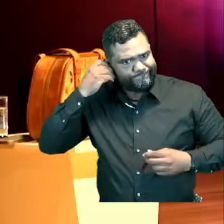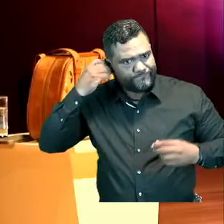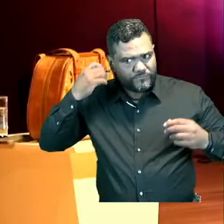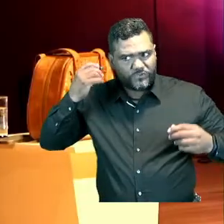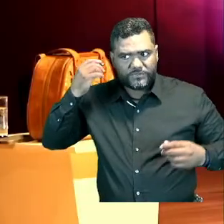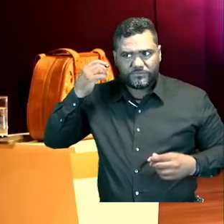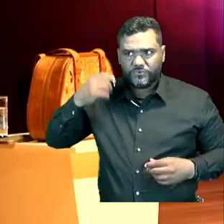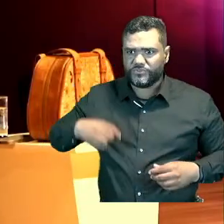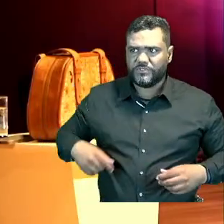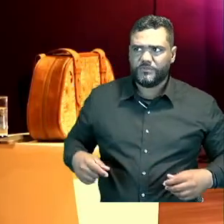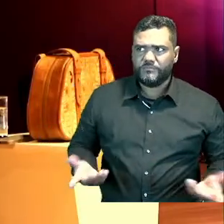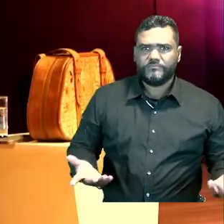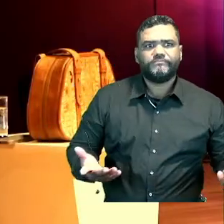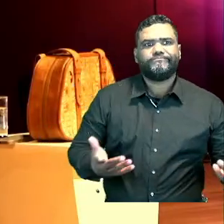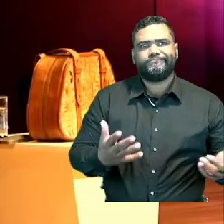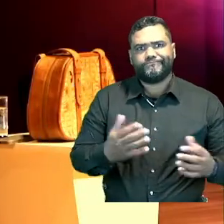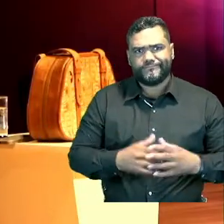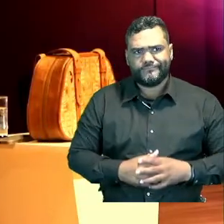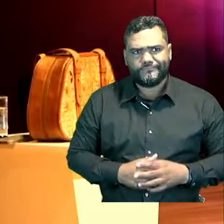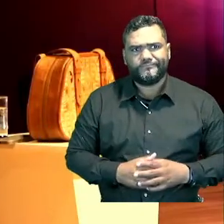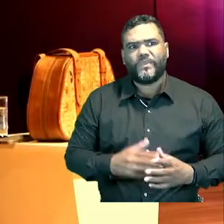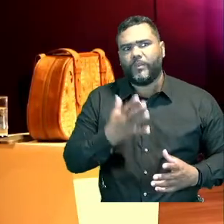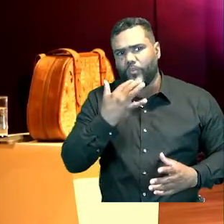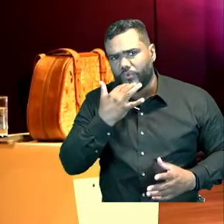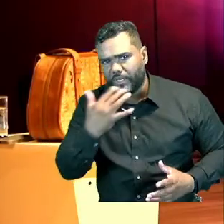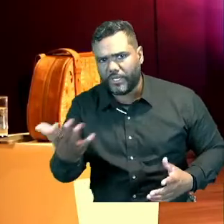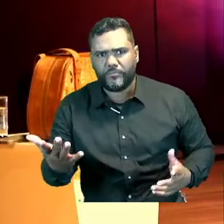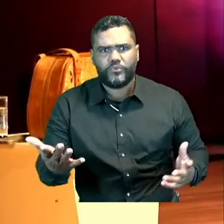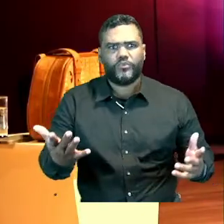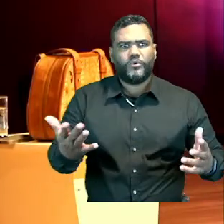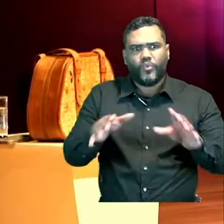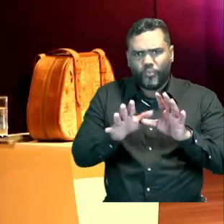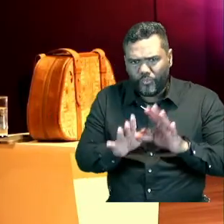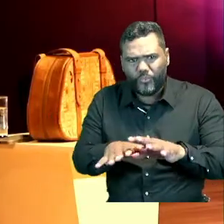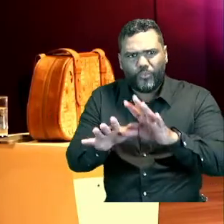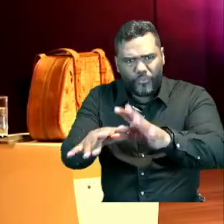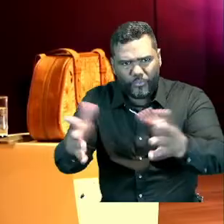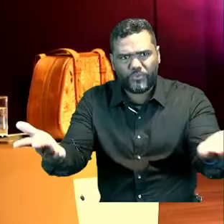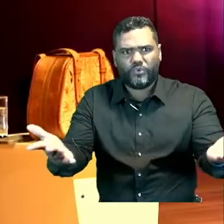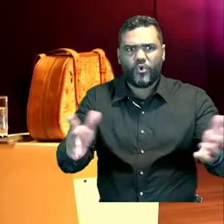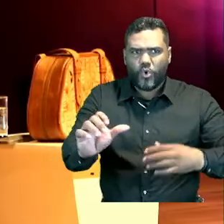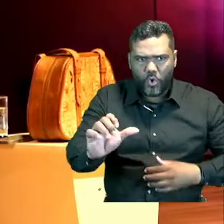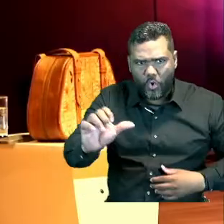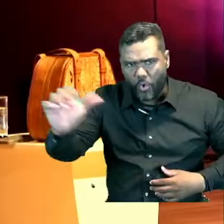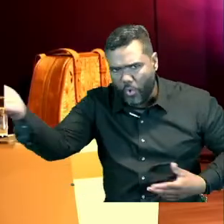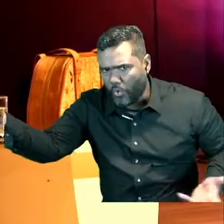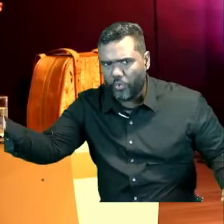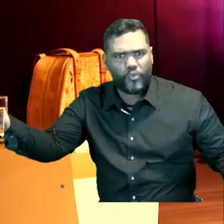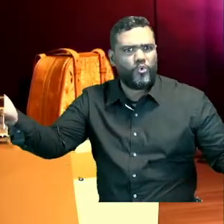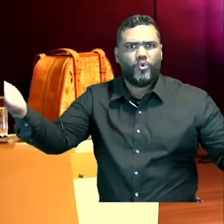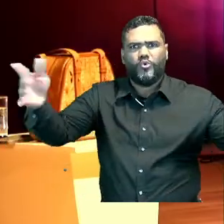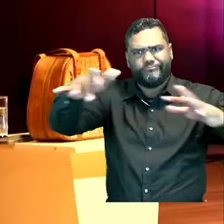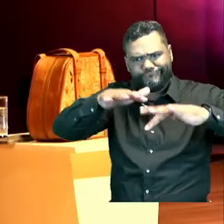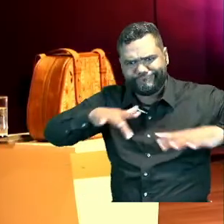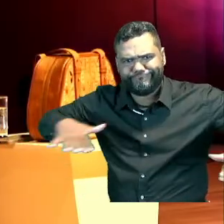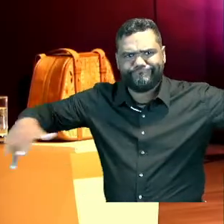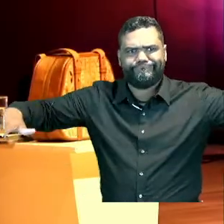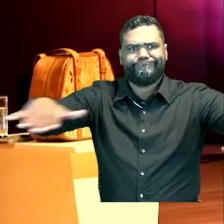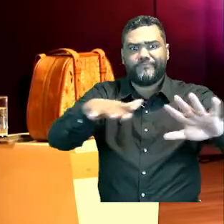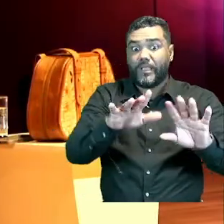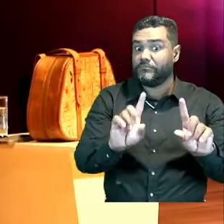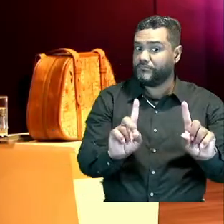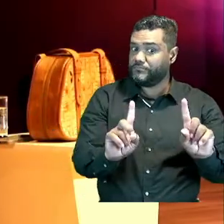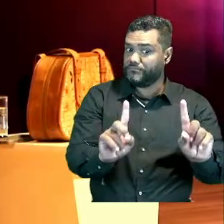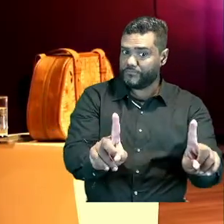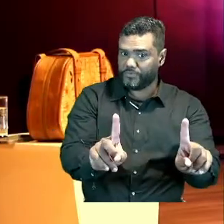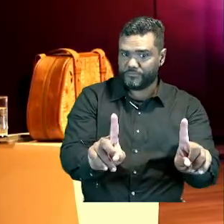it. Fleeing towards the Quilombo, towards the mountains, and towards other spaces.